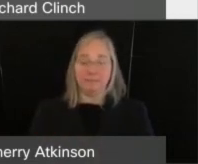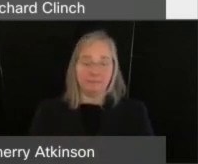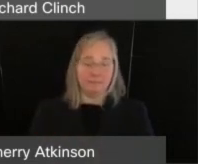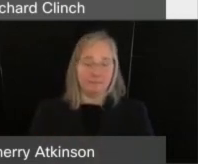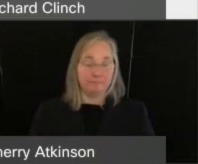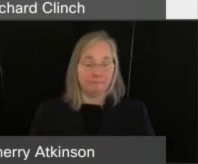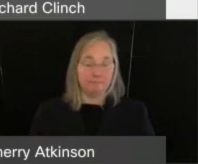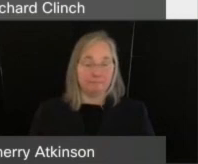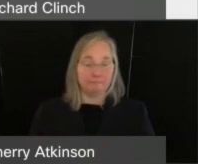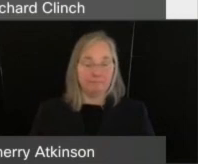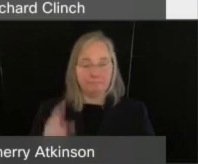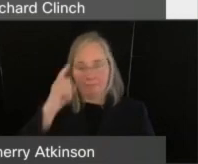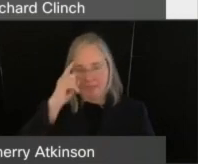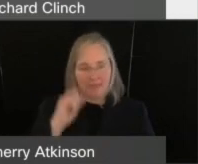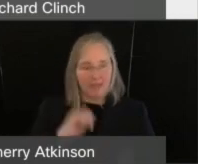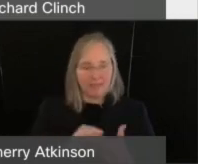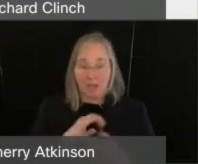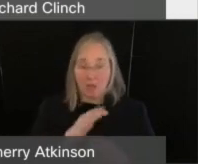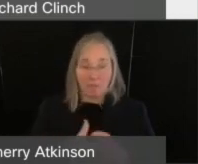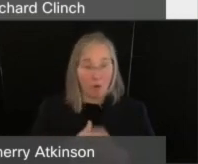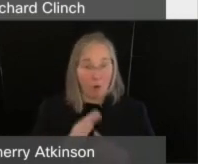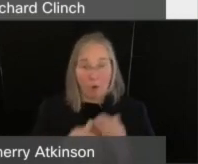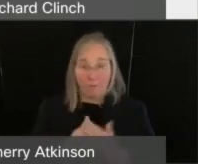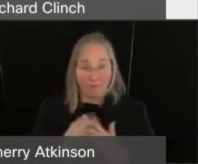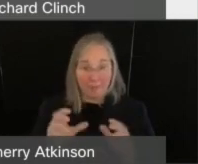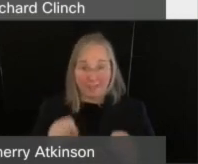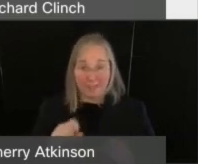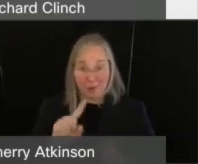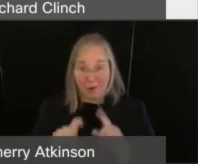I think you covered all their potential questions already.